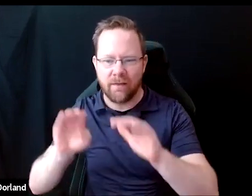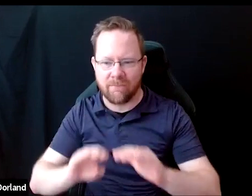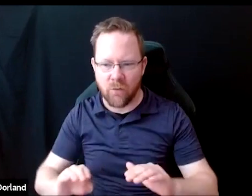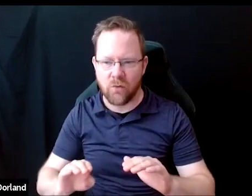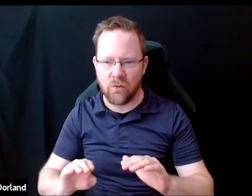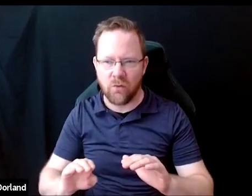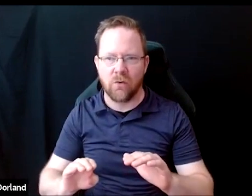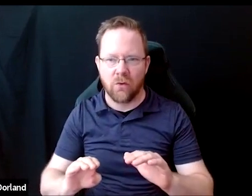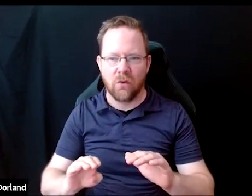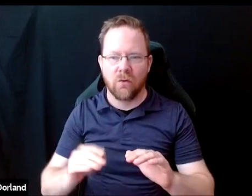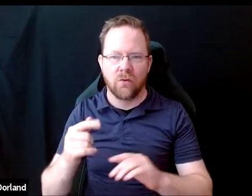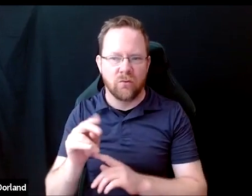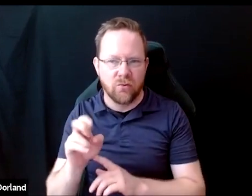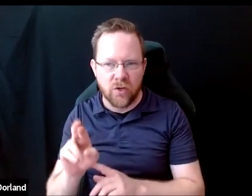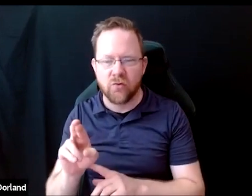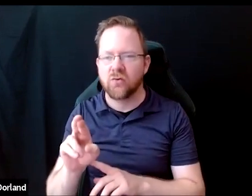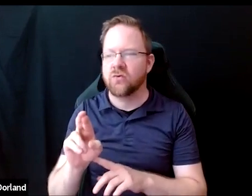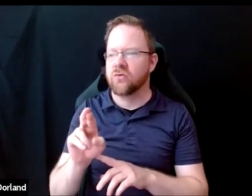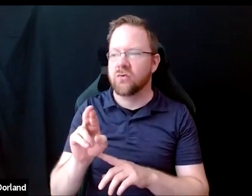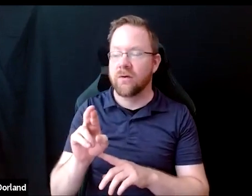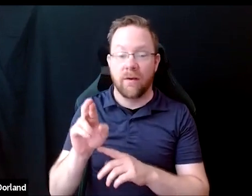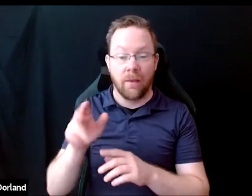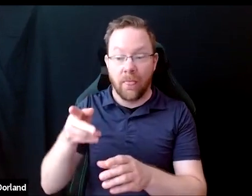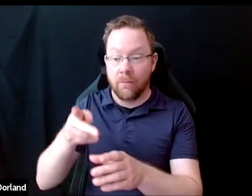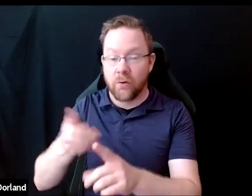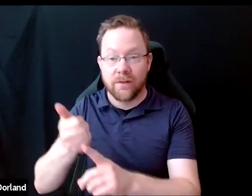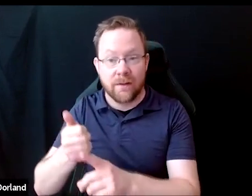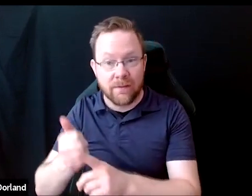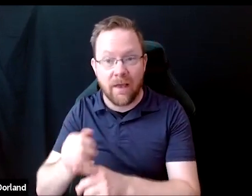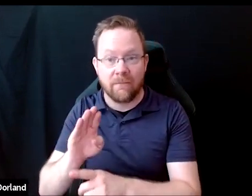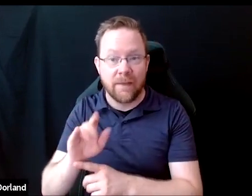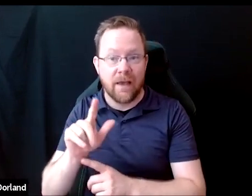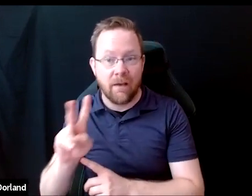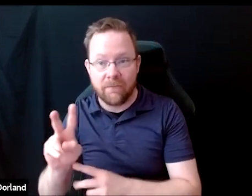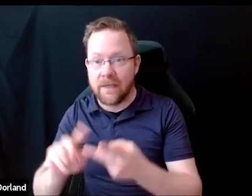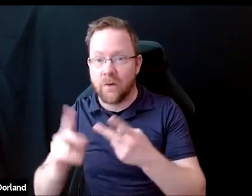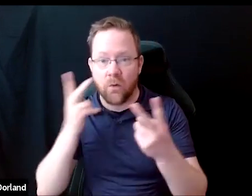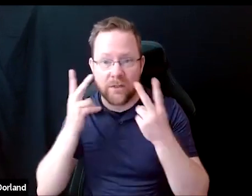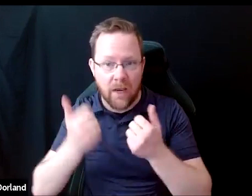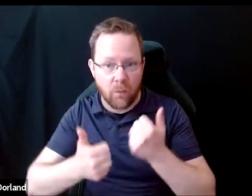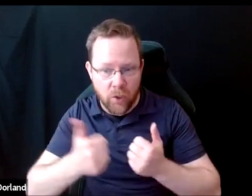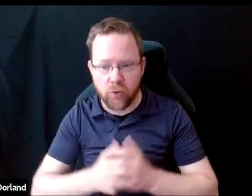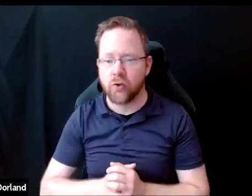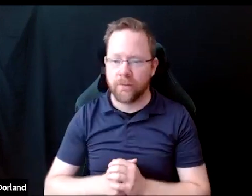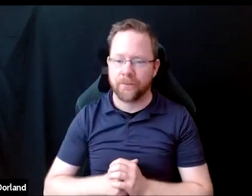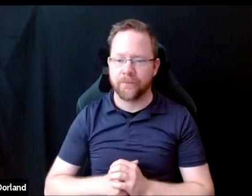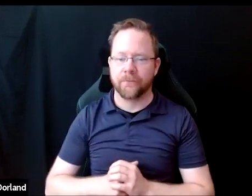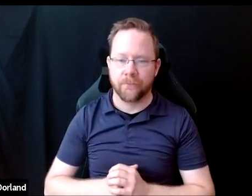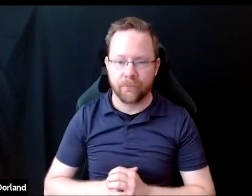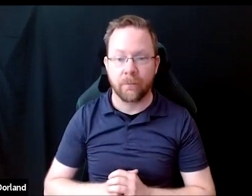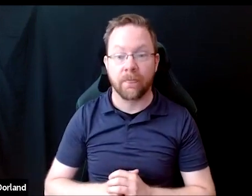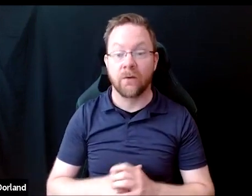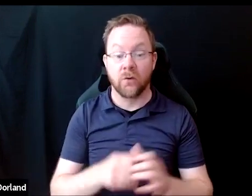gender, whether or not participants were blind, low vision, or sighted. Then after each